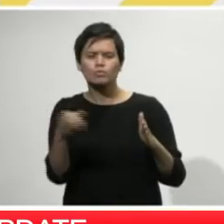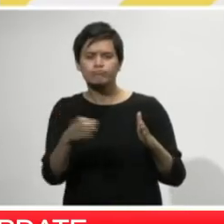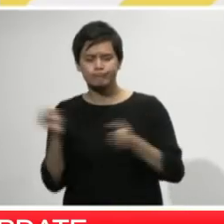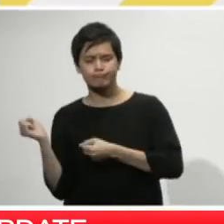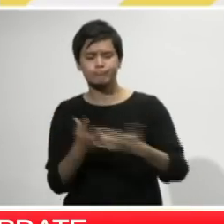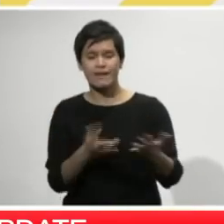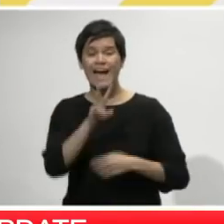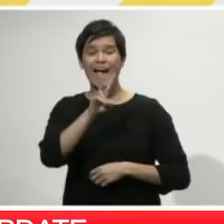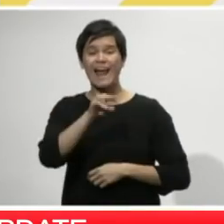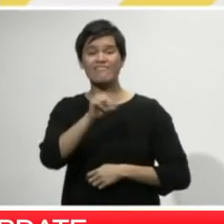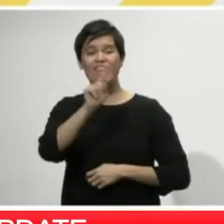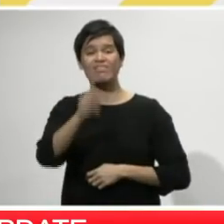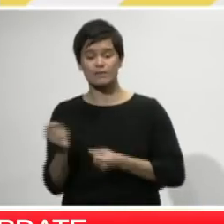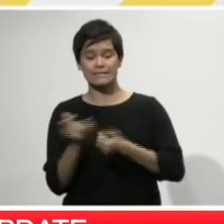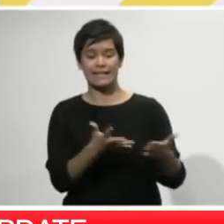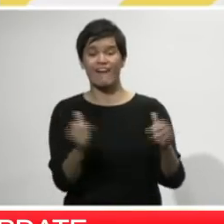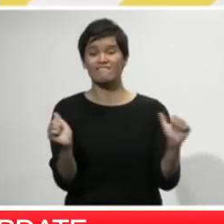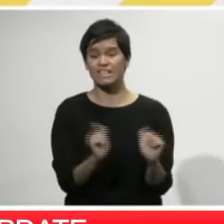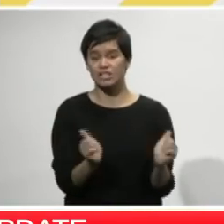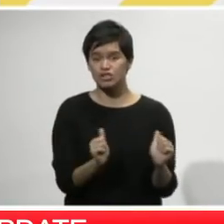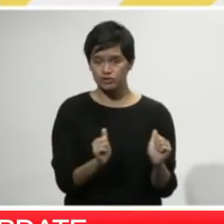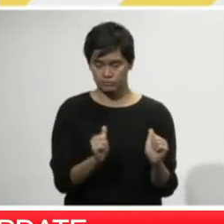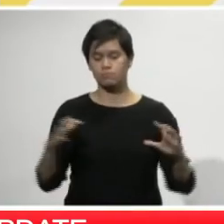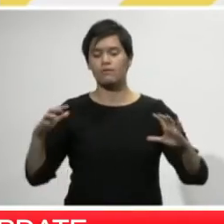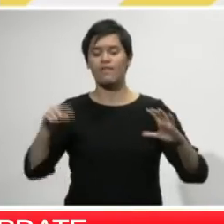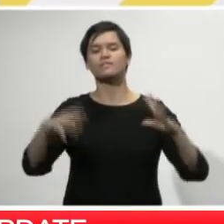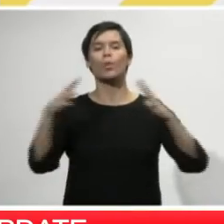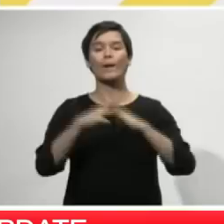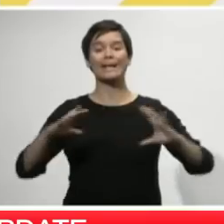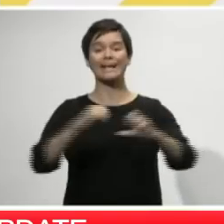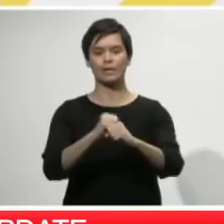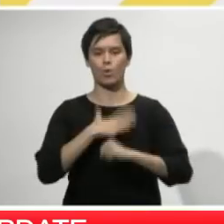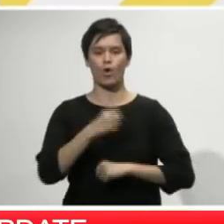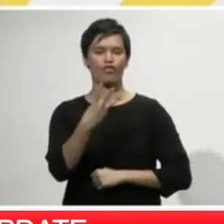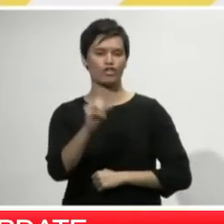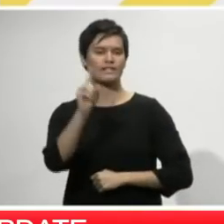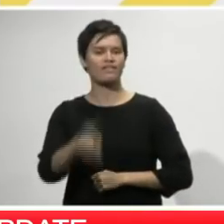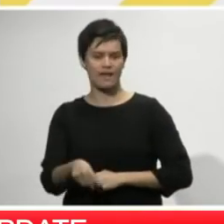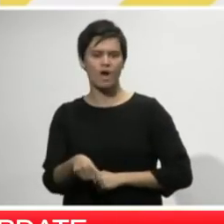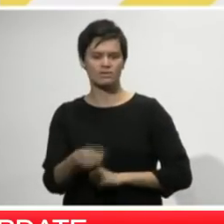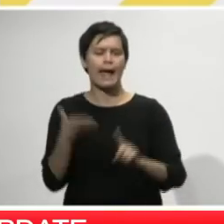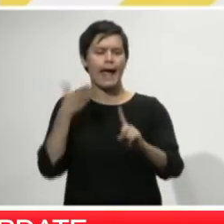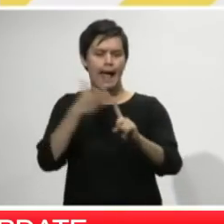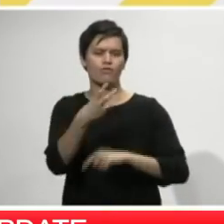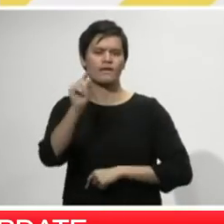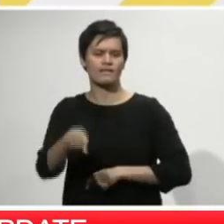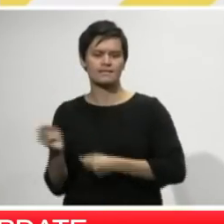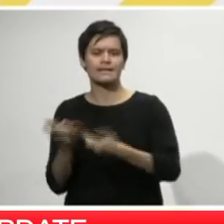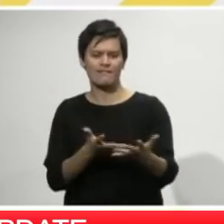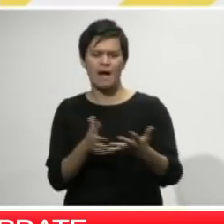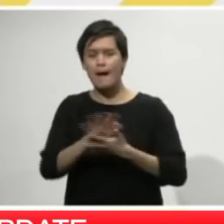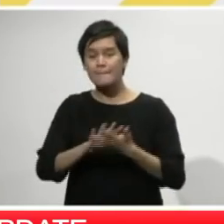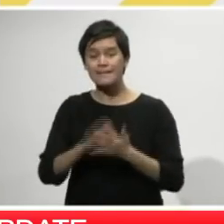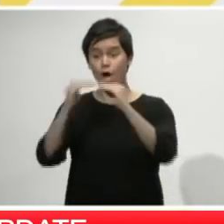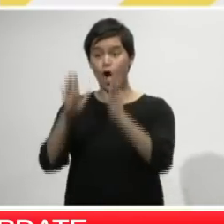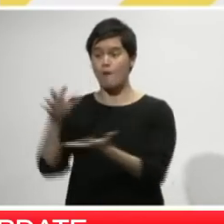for 30,000 by the end of the week. And that's to help members of the community have access to products to ensure that they're able